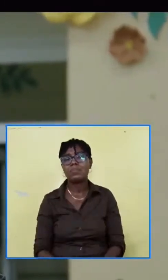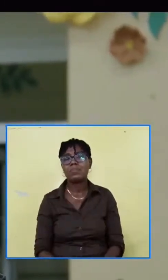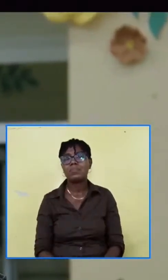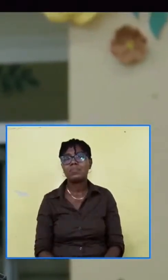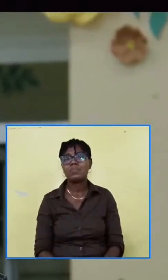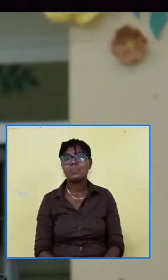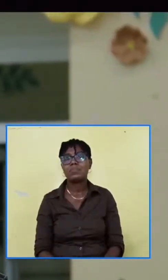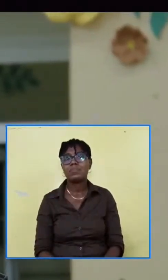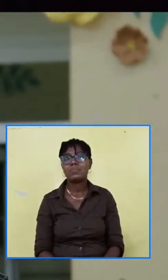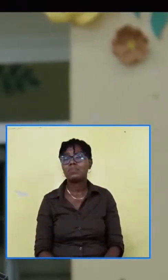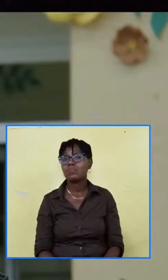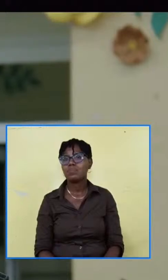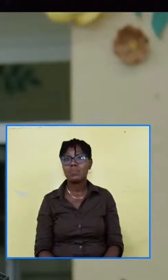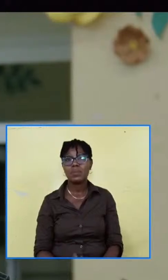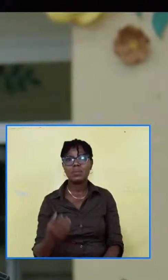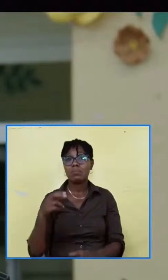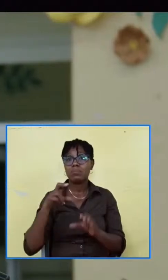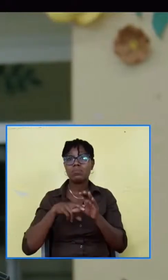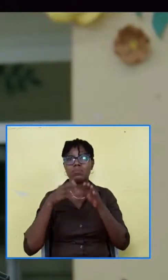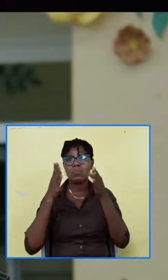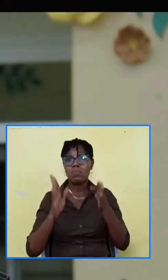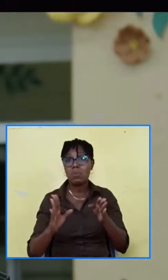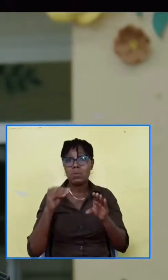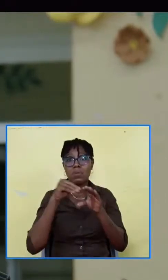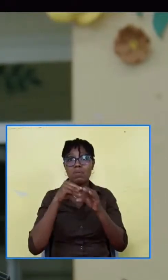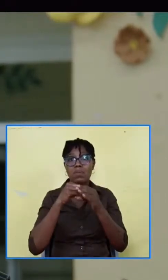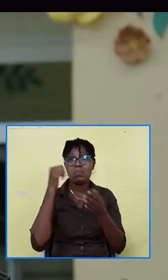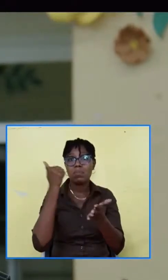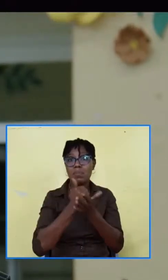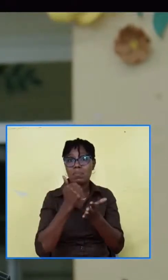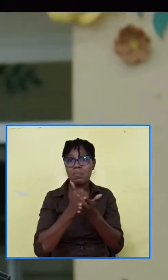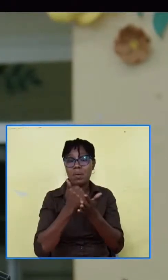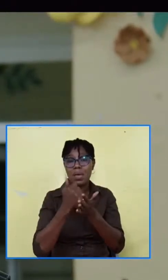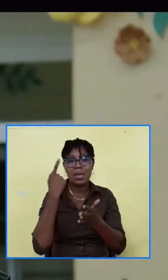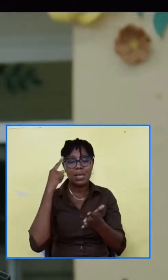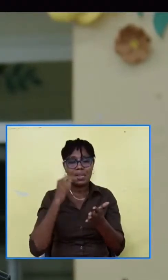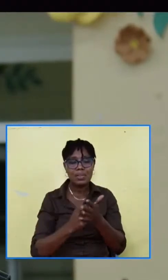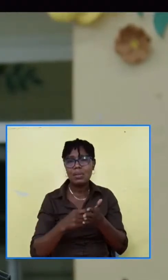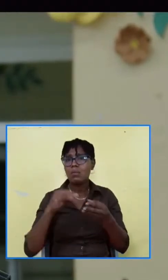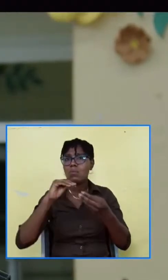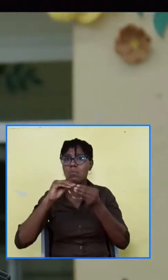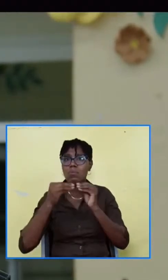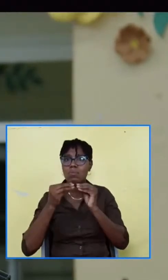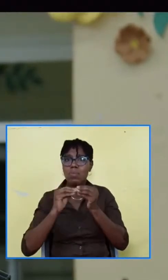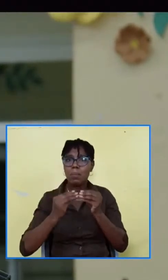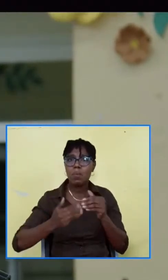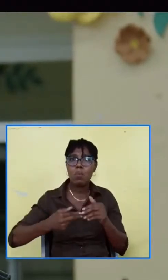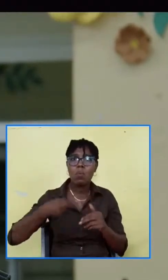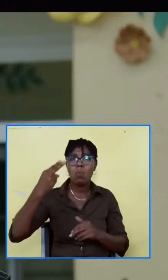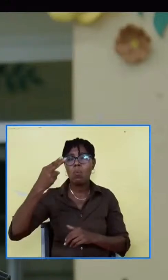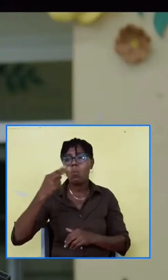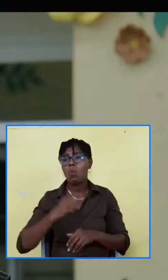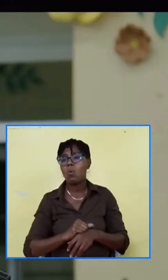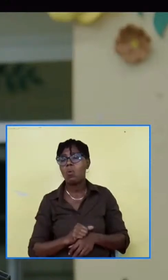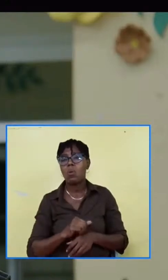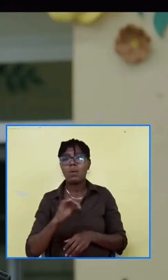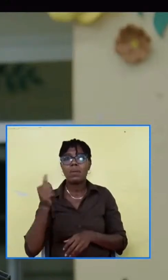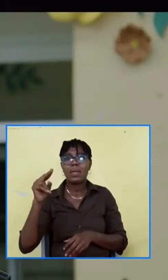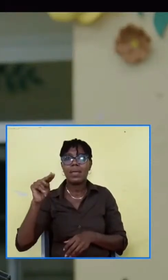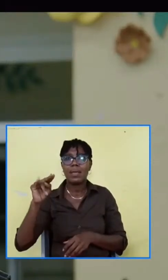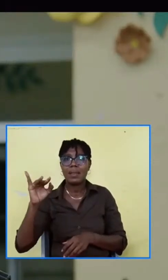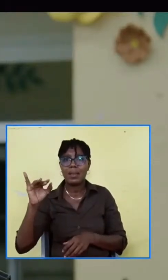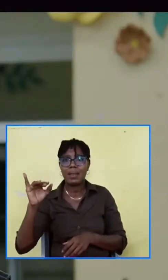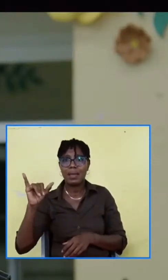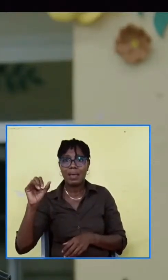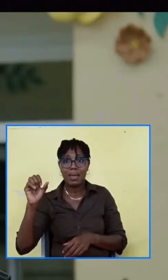in chairman of an investment bank, I may have to look for the highest yield in regards of numbers and calculation Excel file. If I'm the chairman of a national insurance board, then